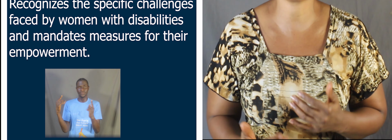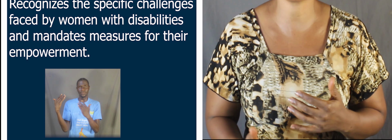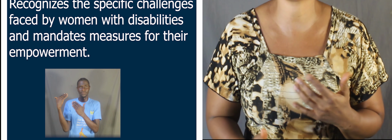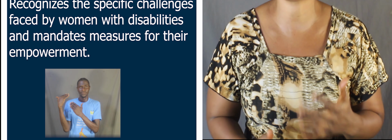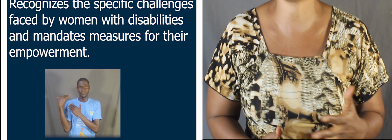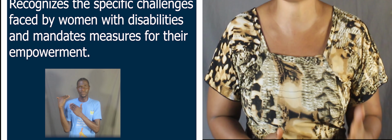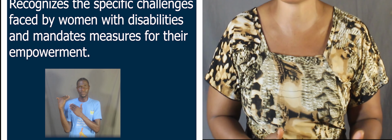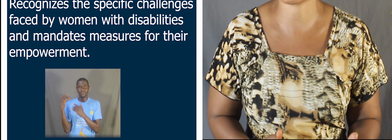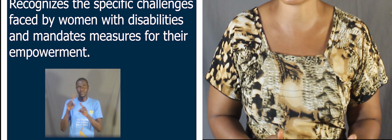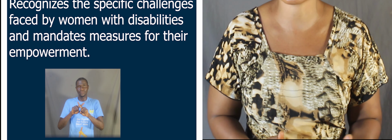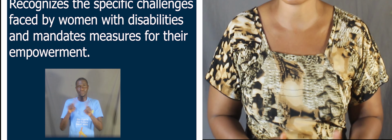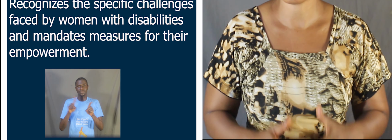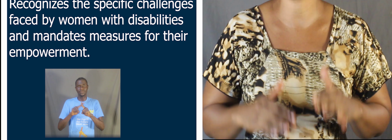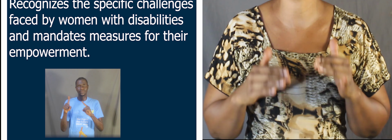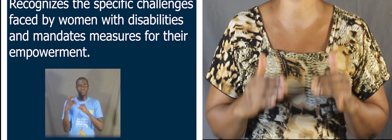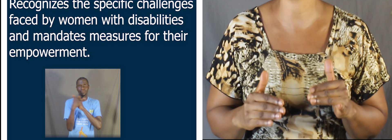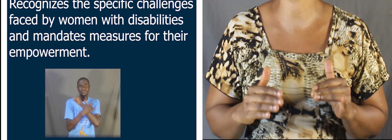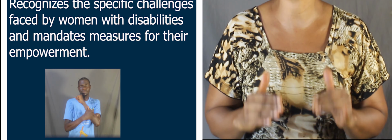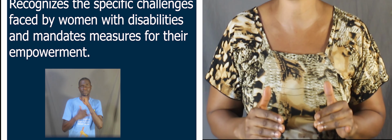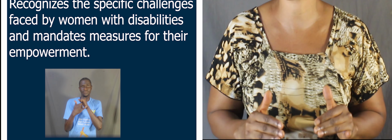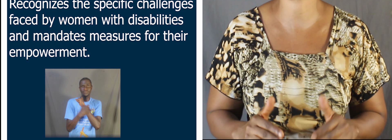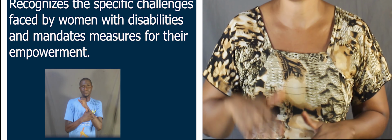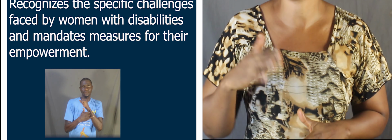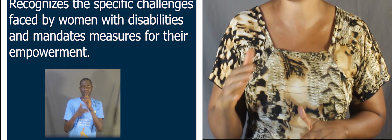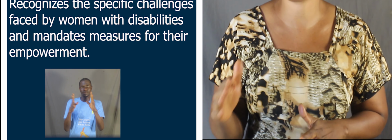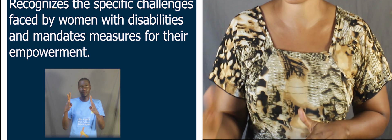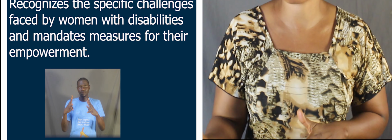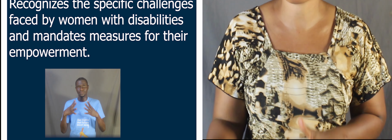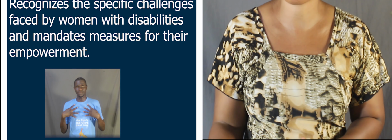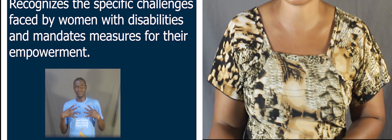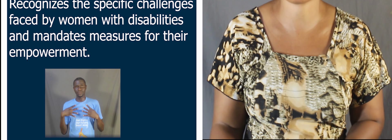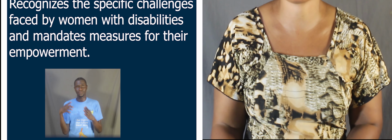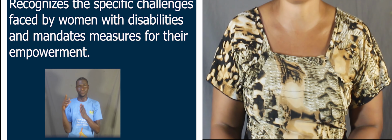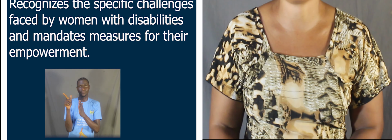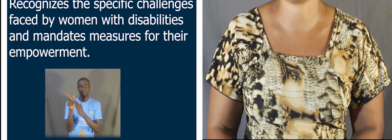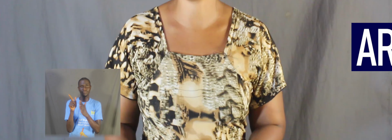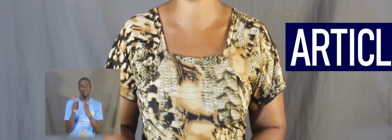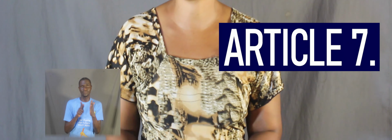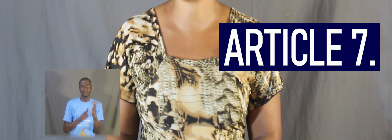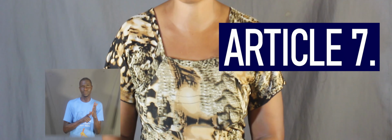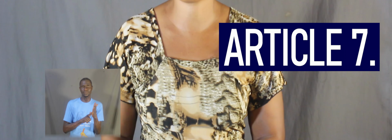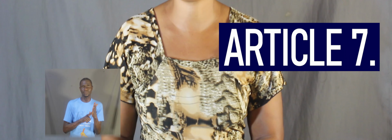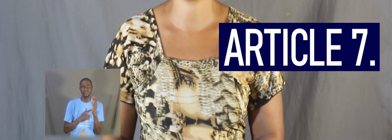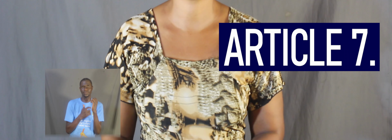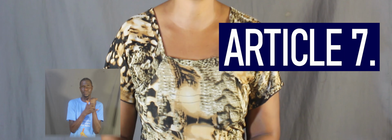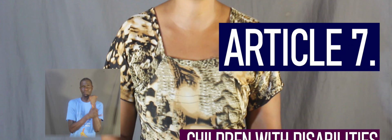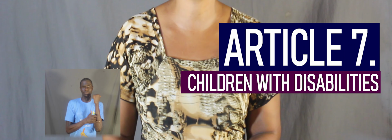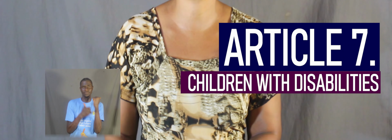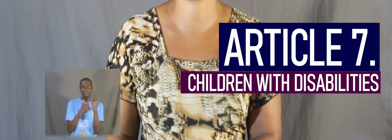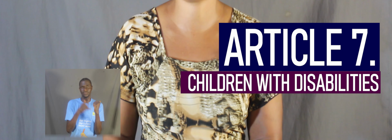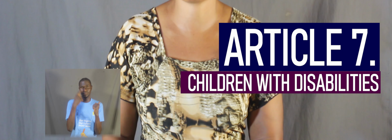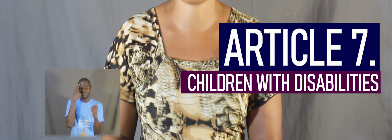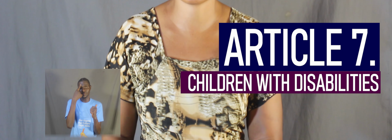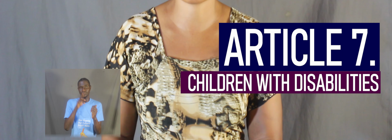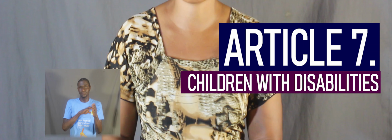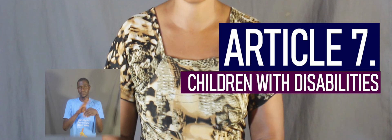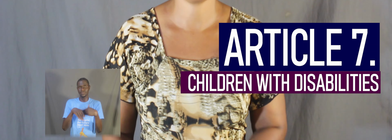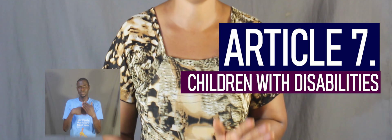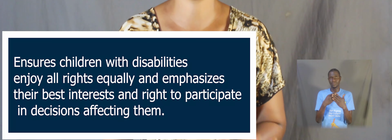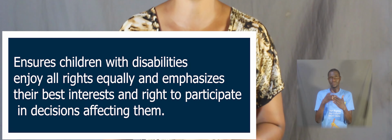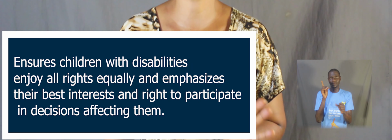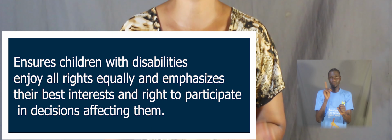faced by women with disabilities and mandates measures for their empowerment. Article 7. Children with